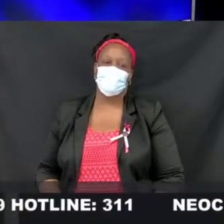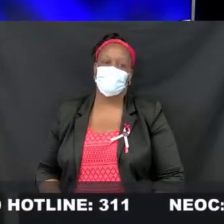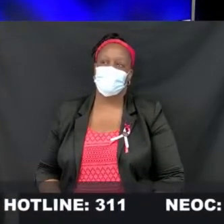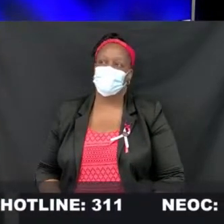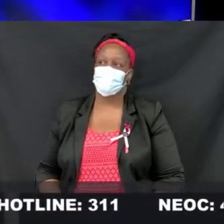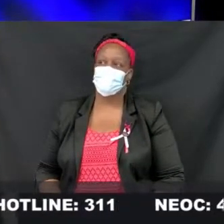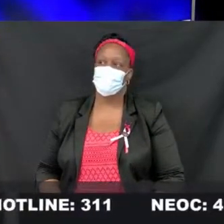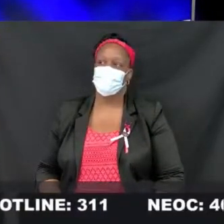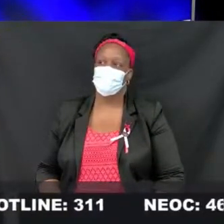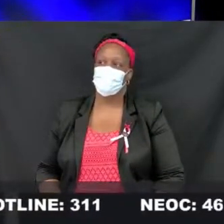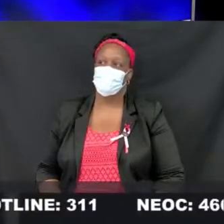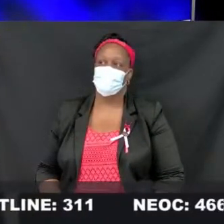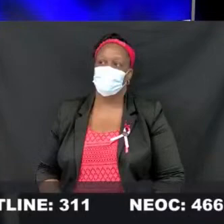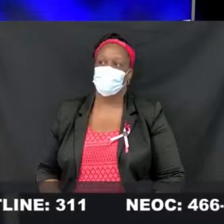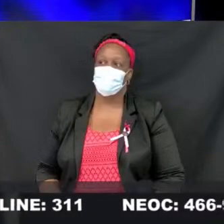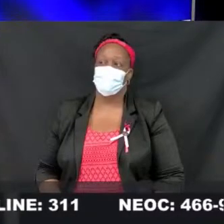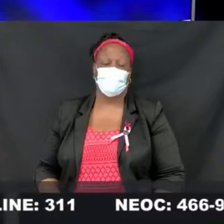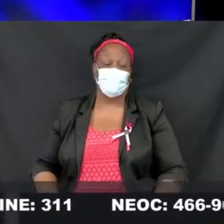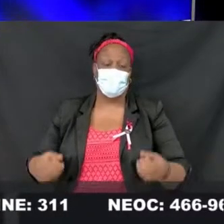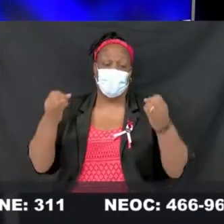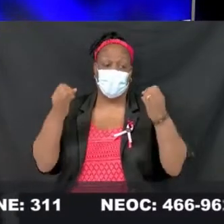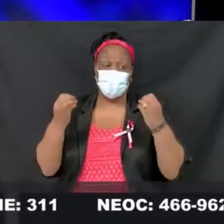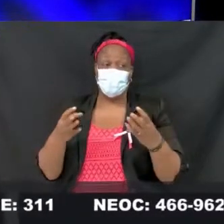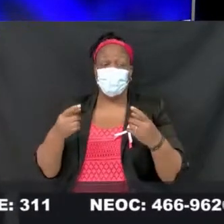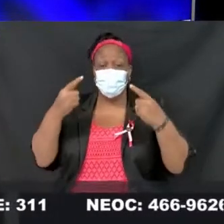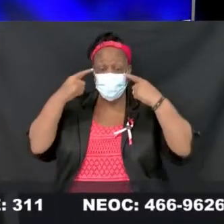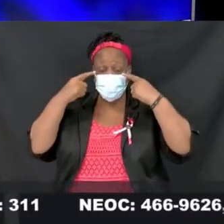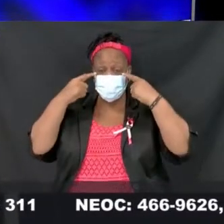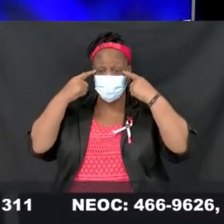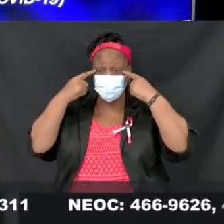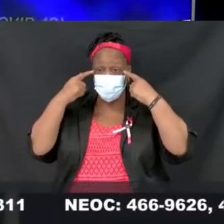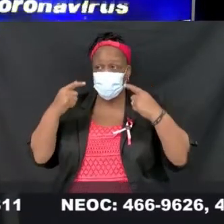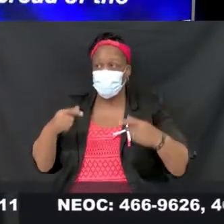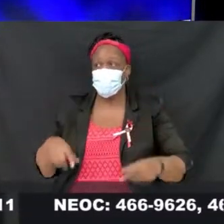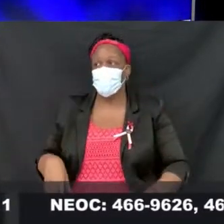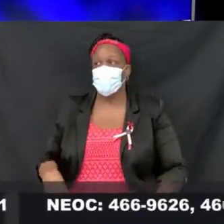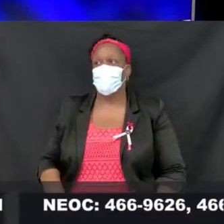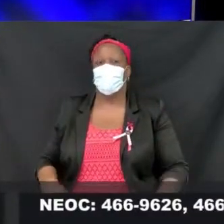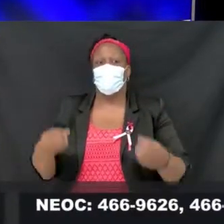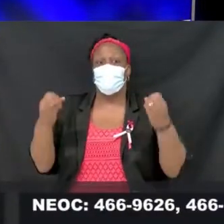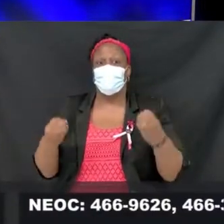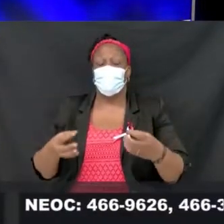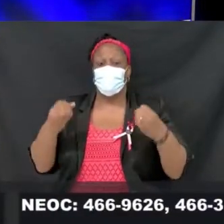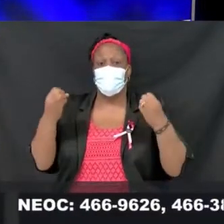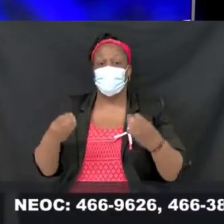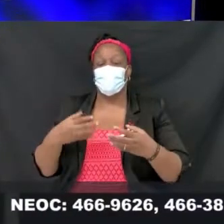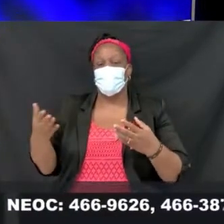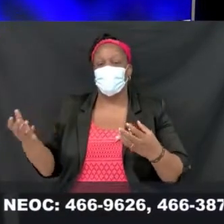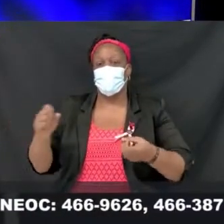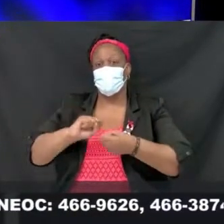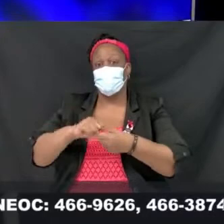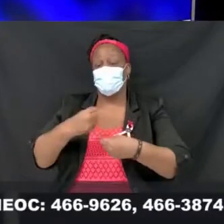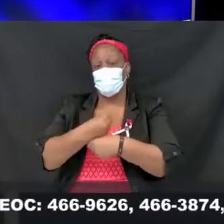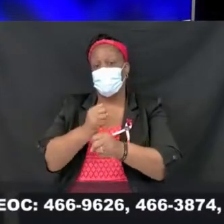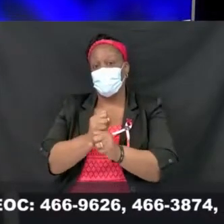So much depends on China. So much is made there,